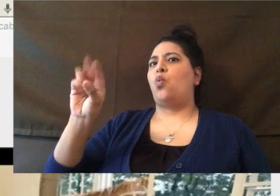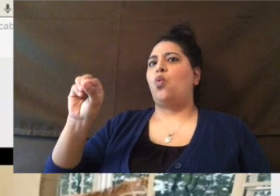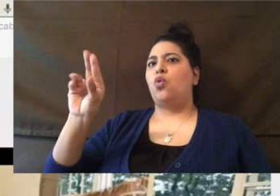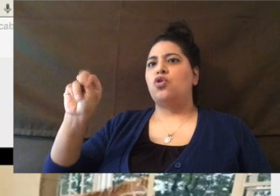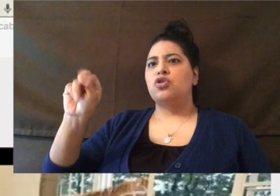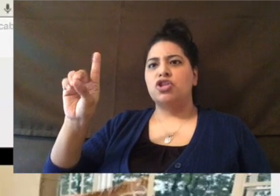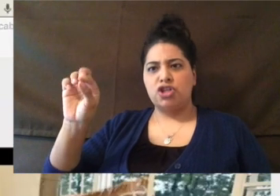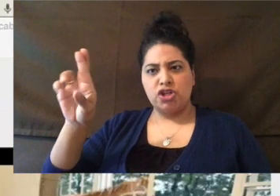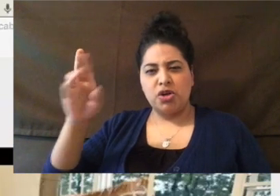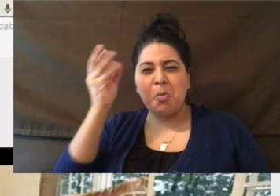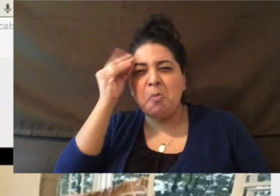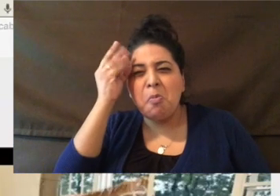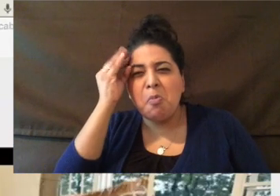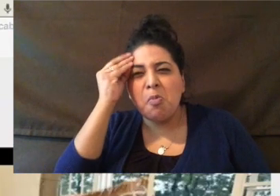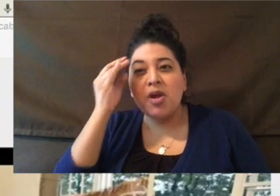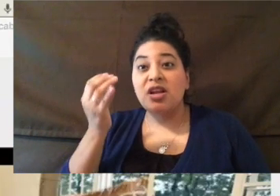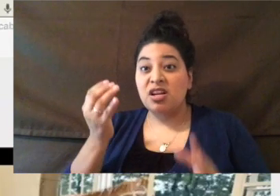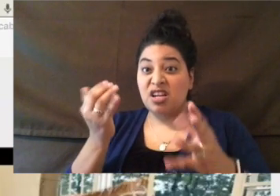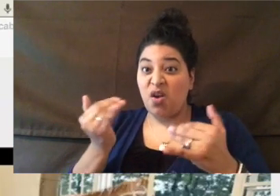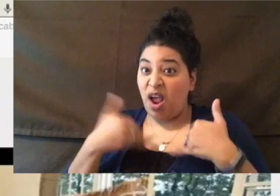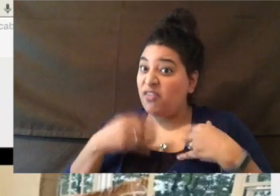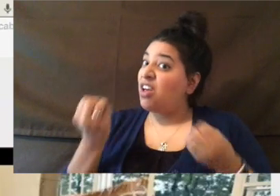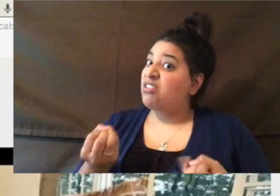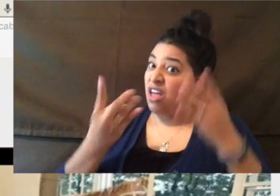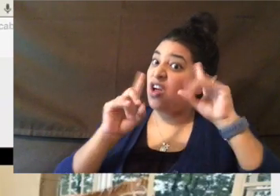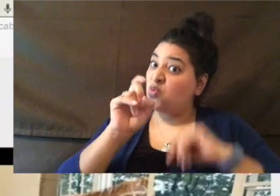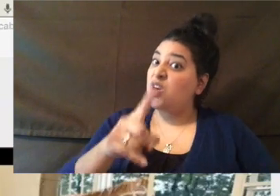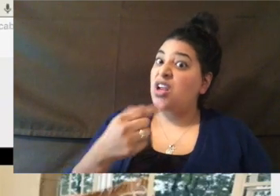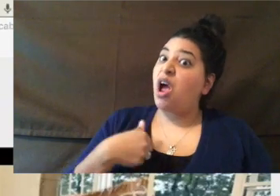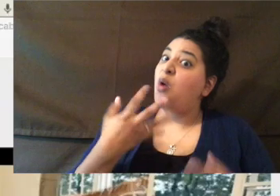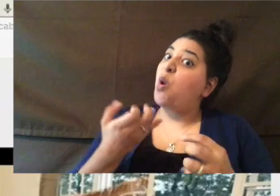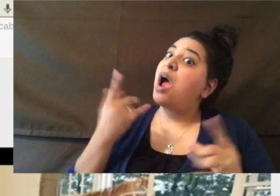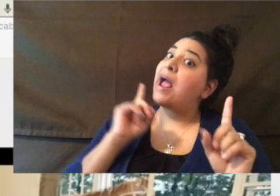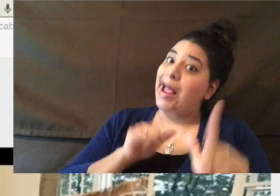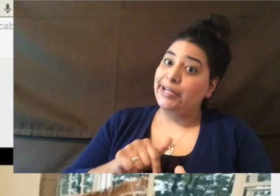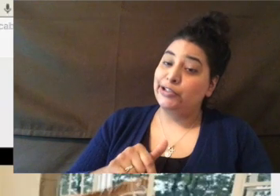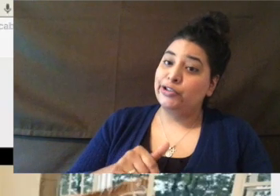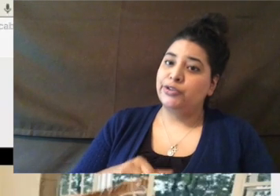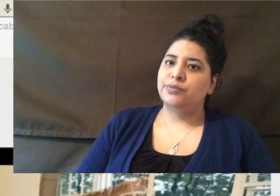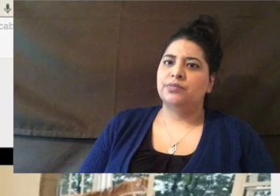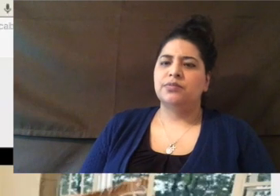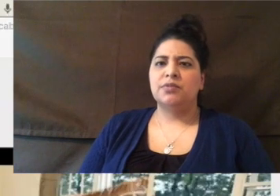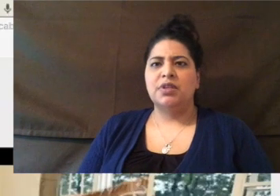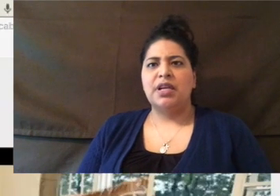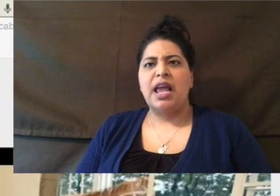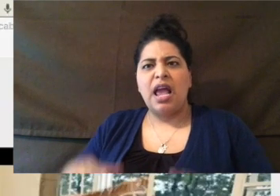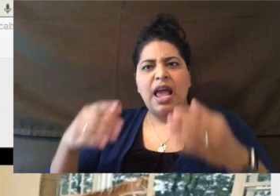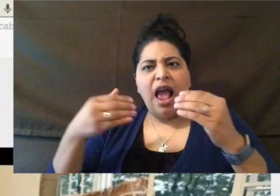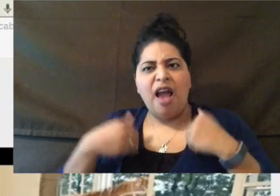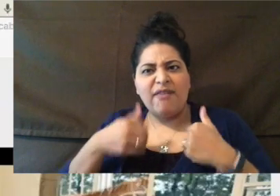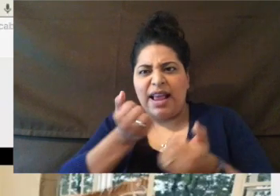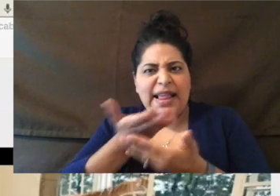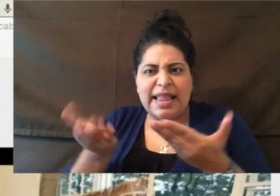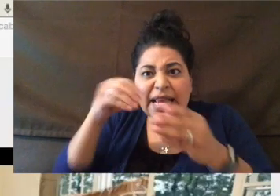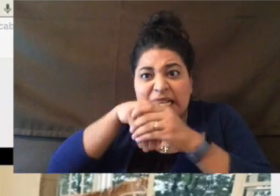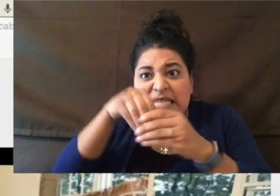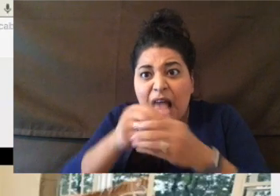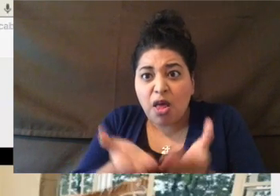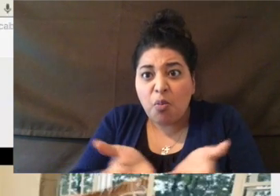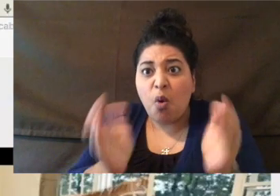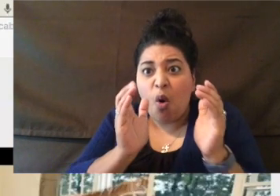that I need answered after looking at this picture. Was there anything in the bowls?